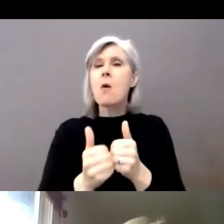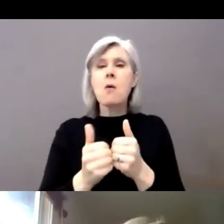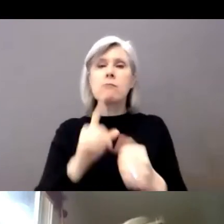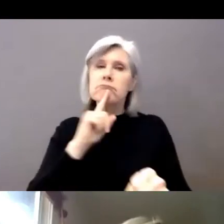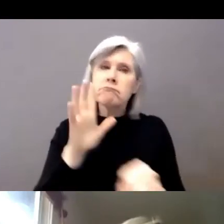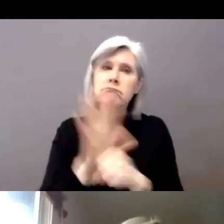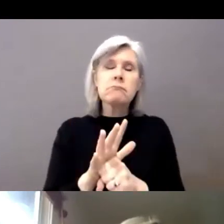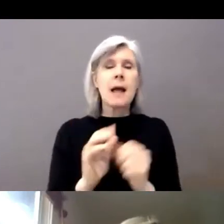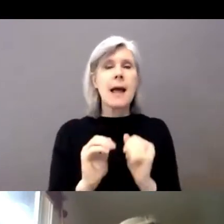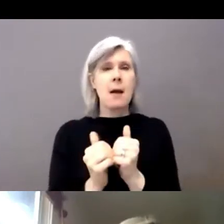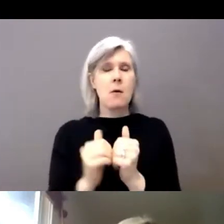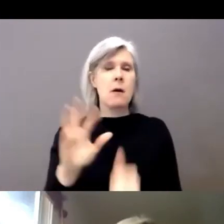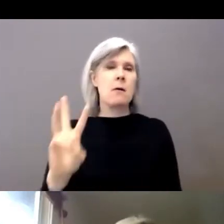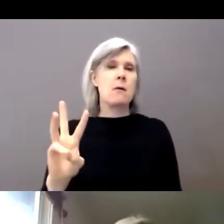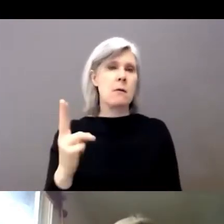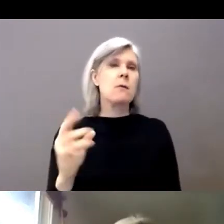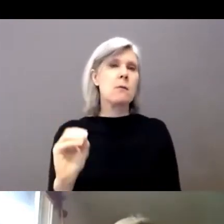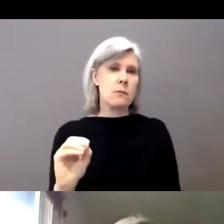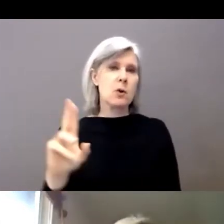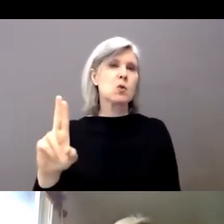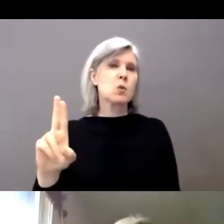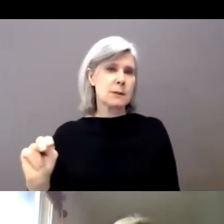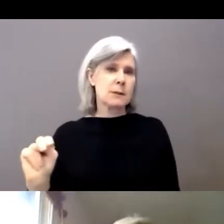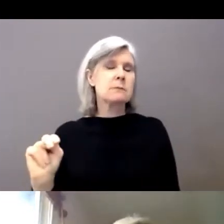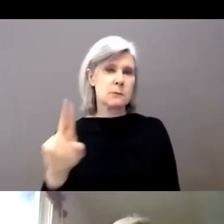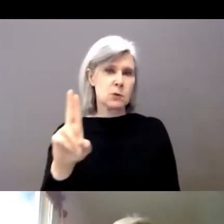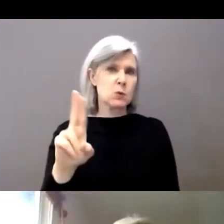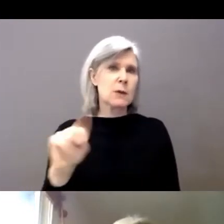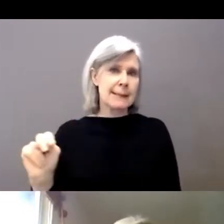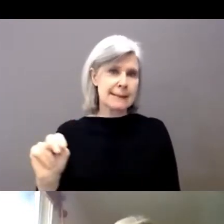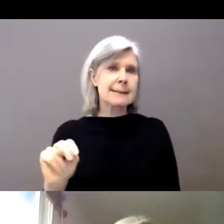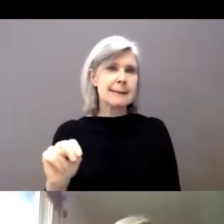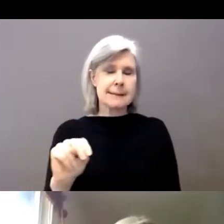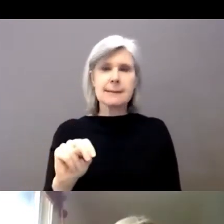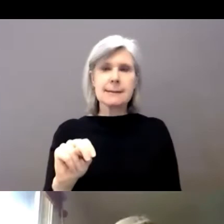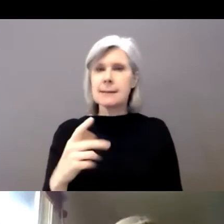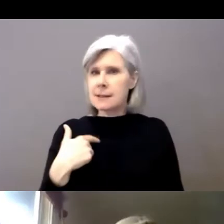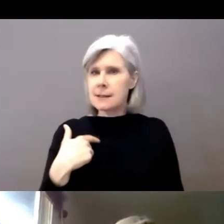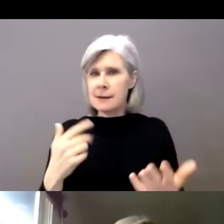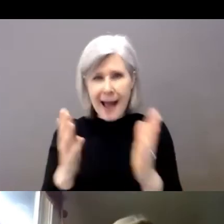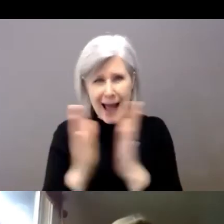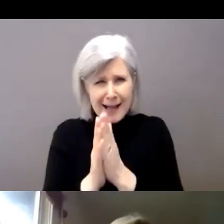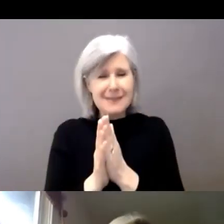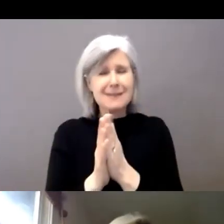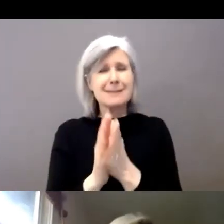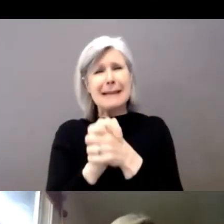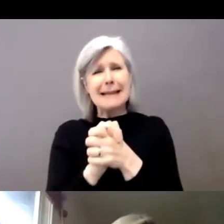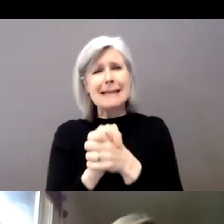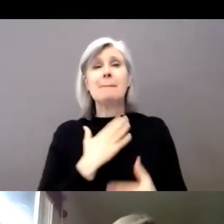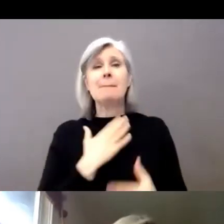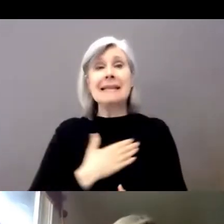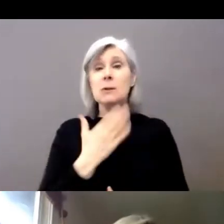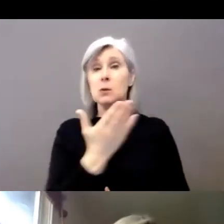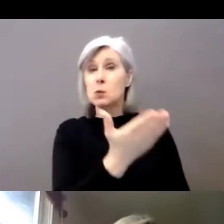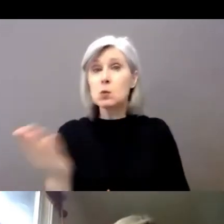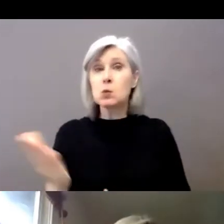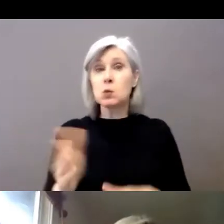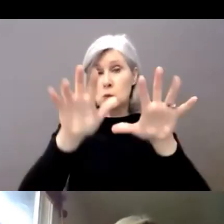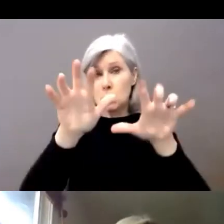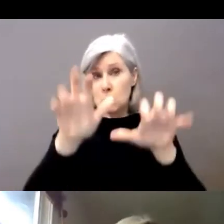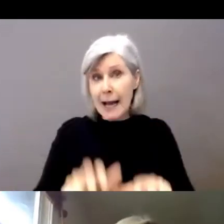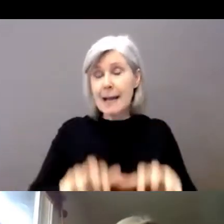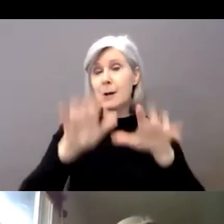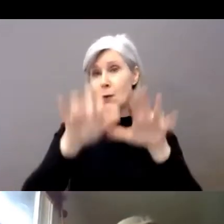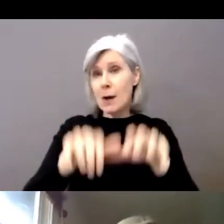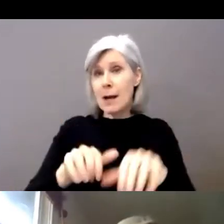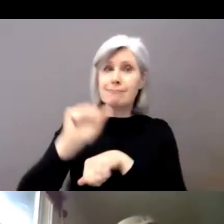please, please, please, I urge you that your call of action is to actually in Canada, write to your MP and MPP, go